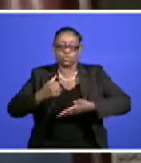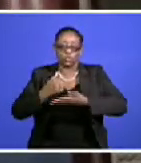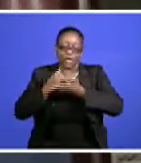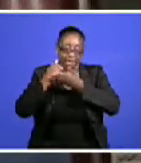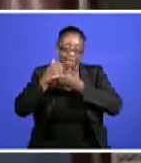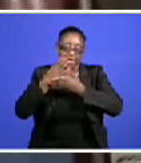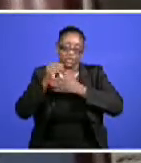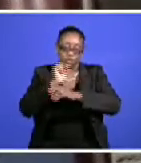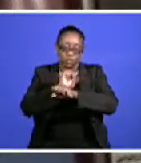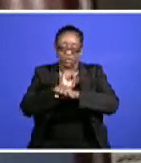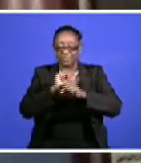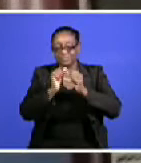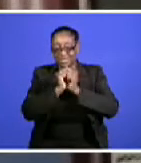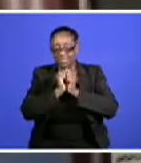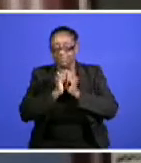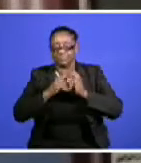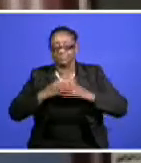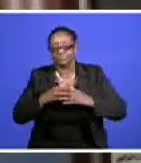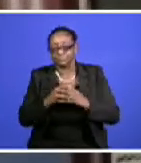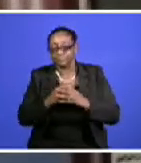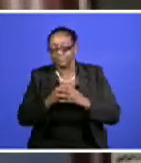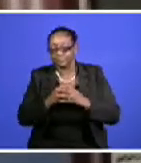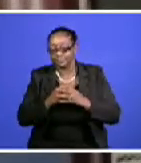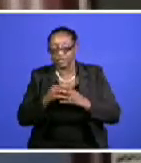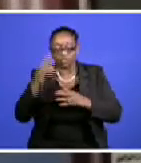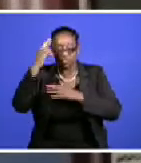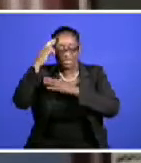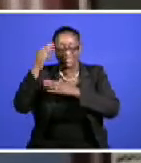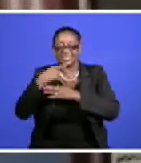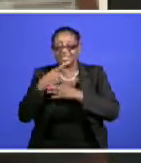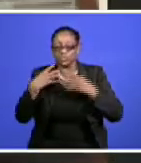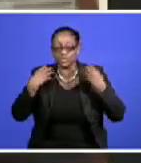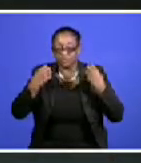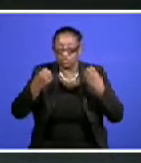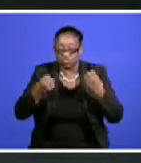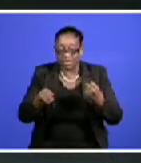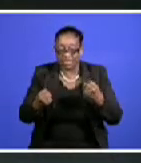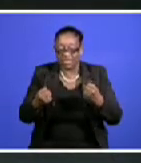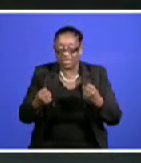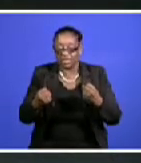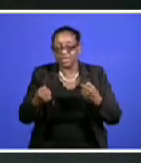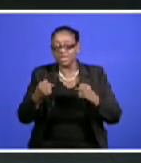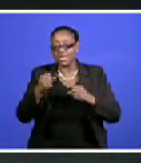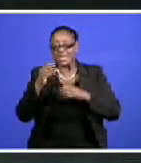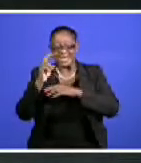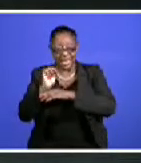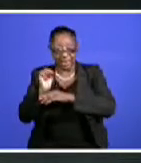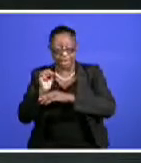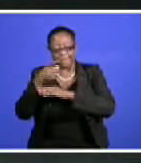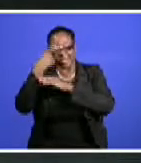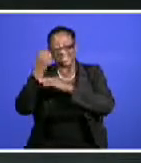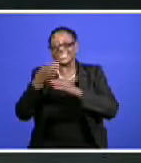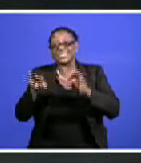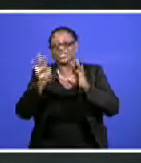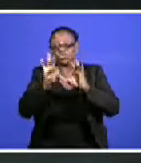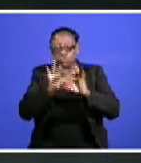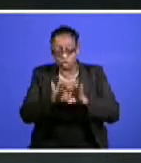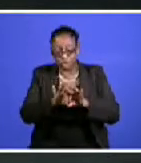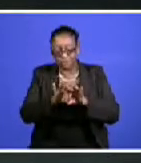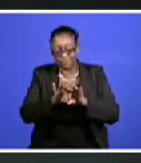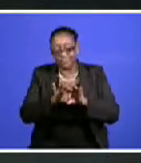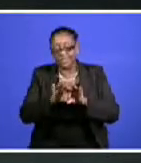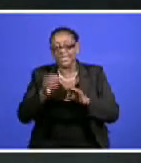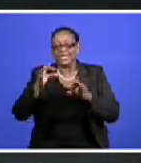the NEMA mechanism. Captain Russell says strengthening NEMA is crucial if the Bahamas is to propel